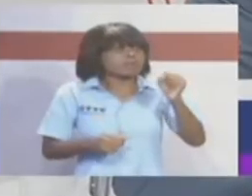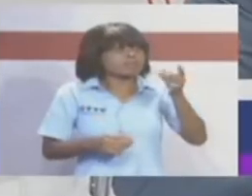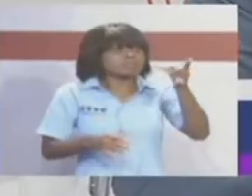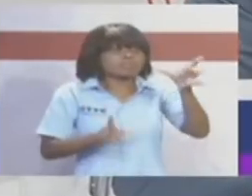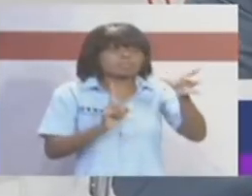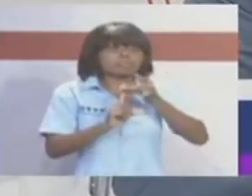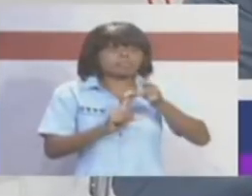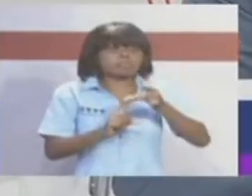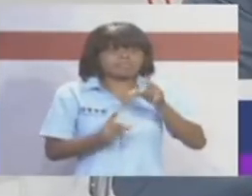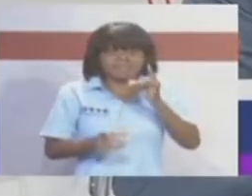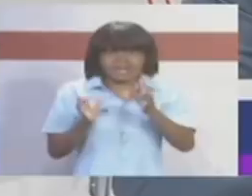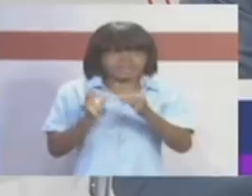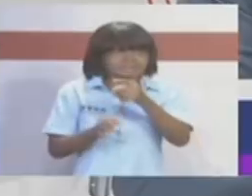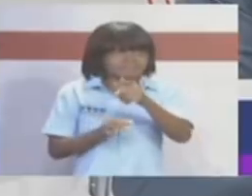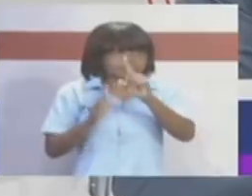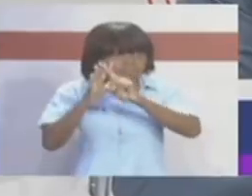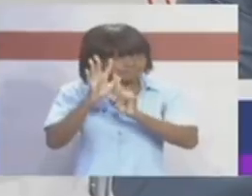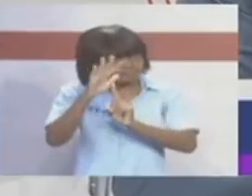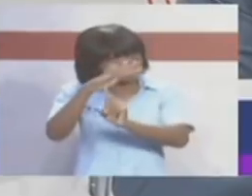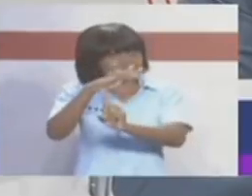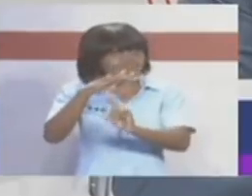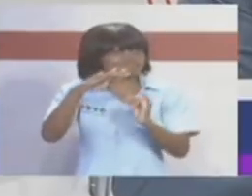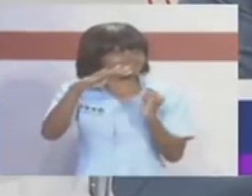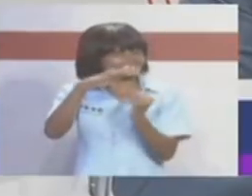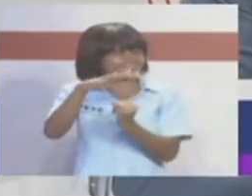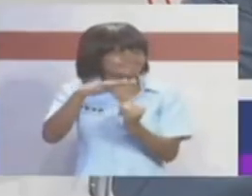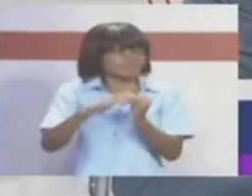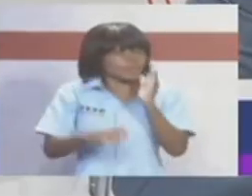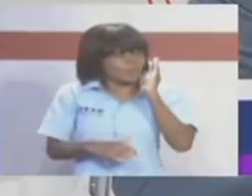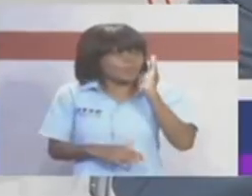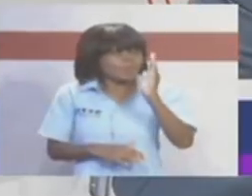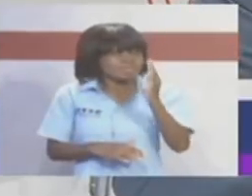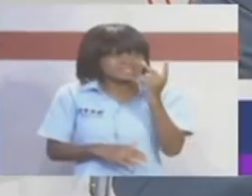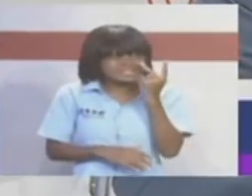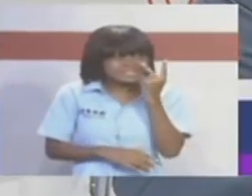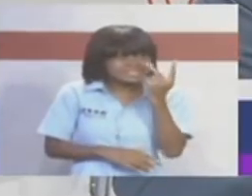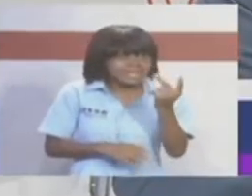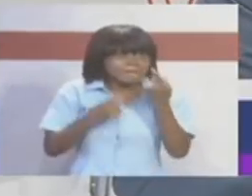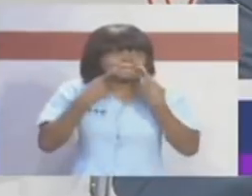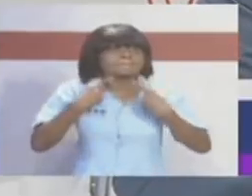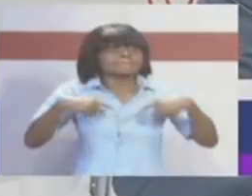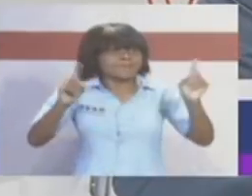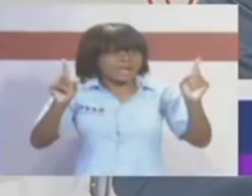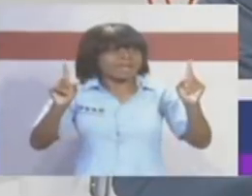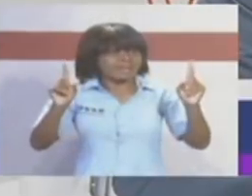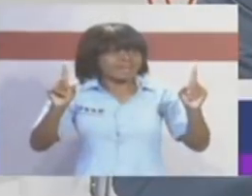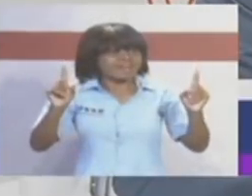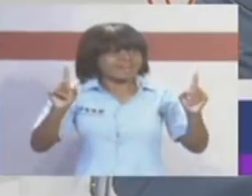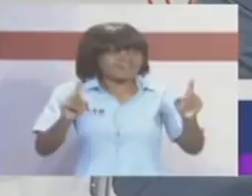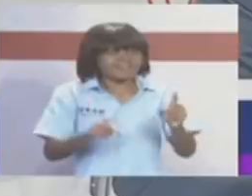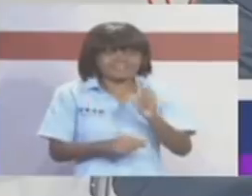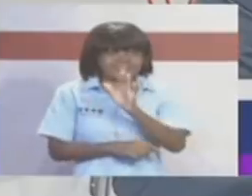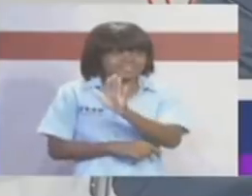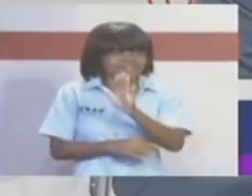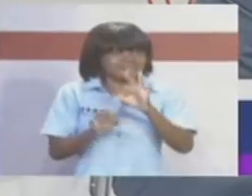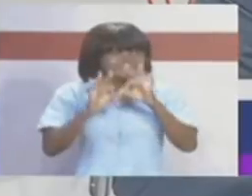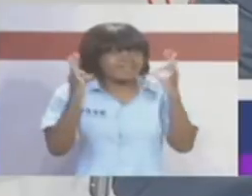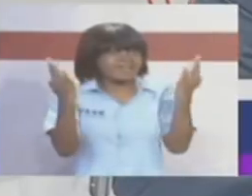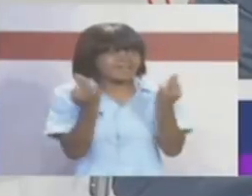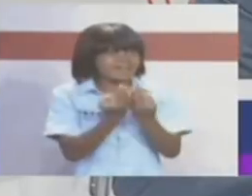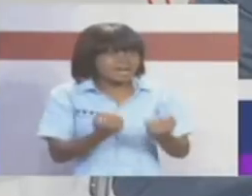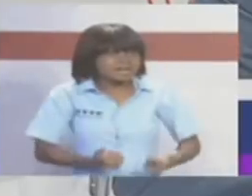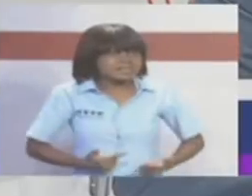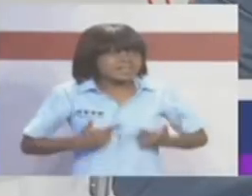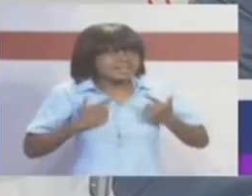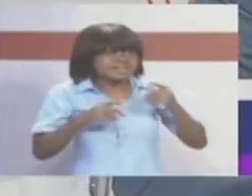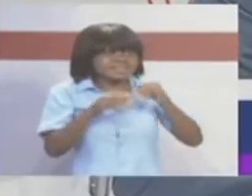were seeing a greater level of success in preventing other members of the household from being infected. What we're seeing now is that entire